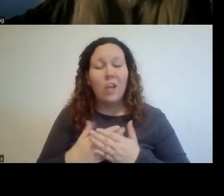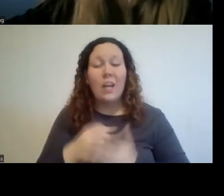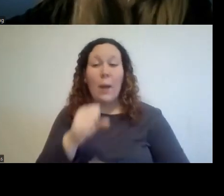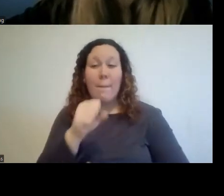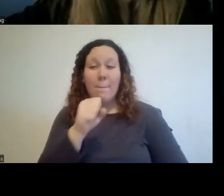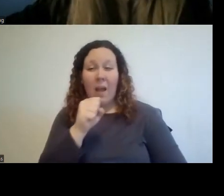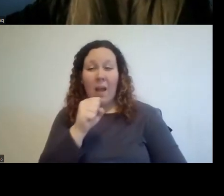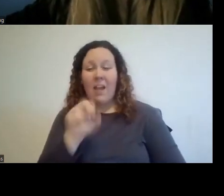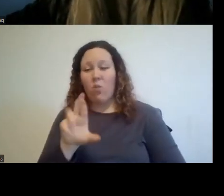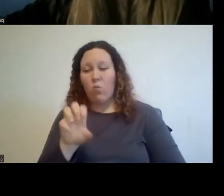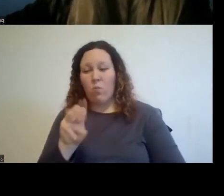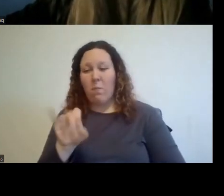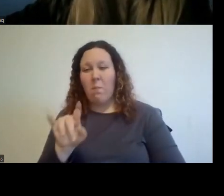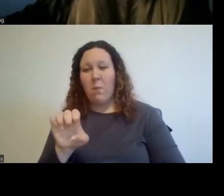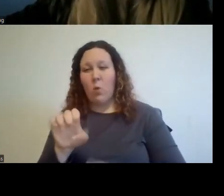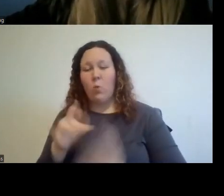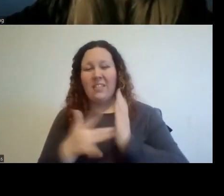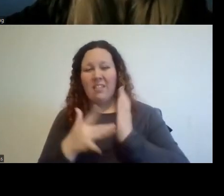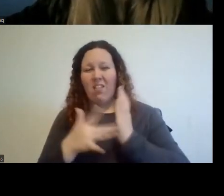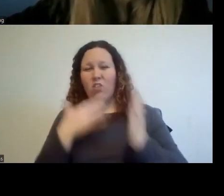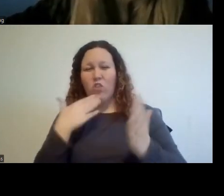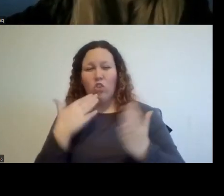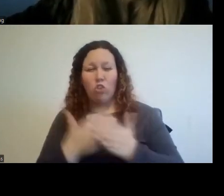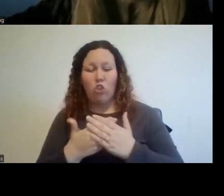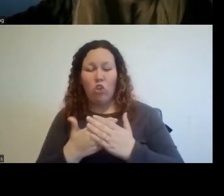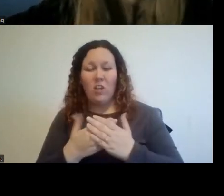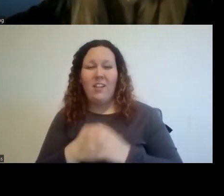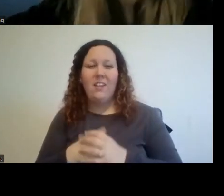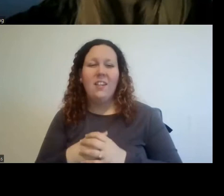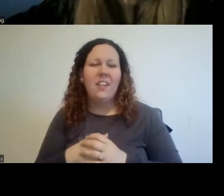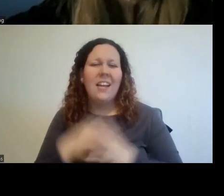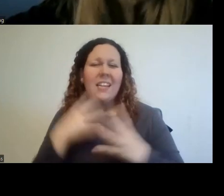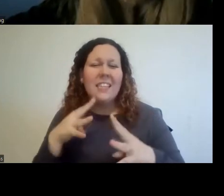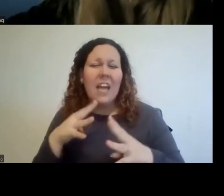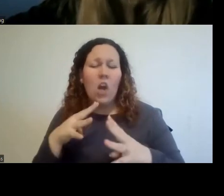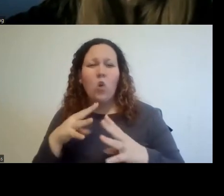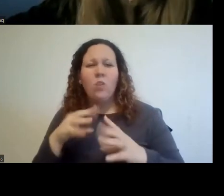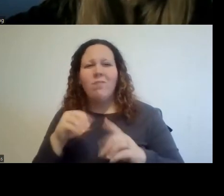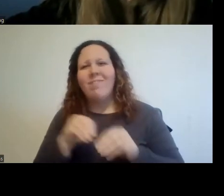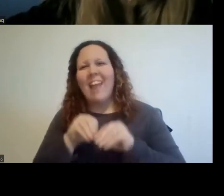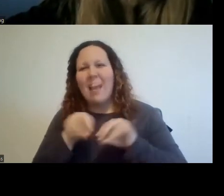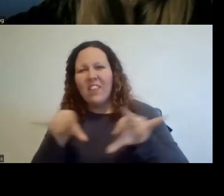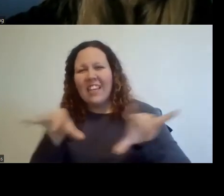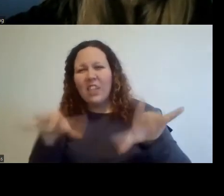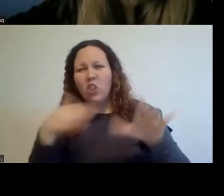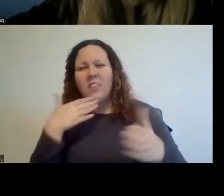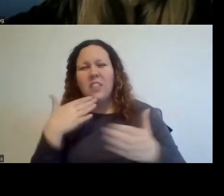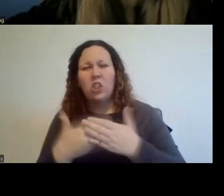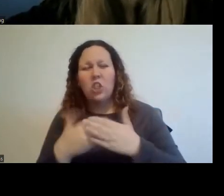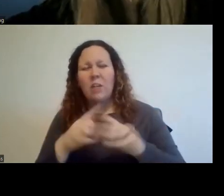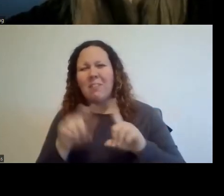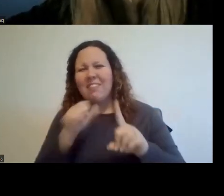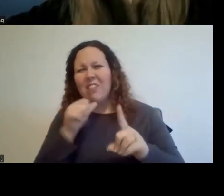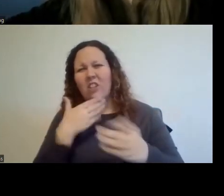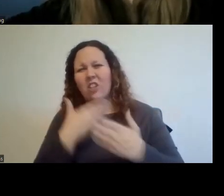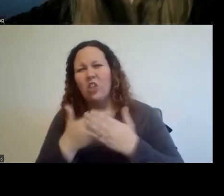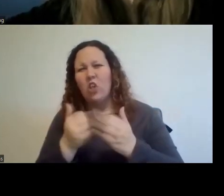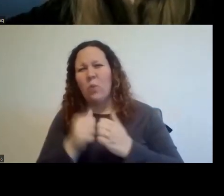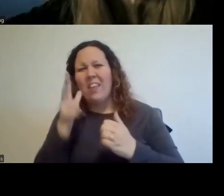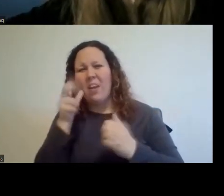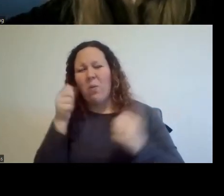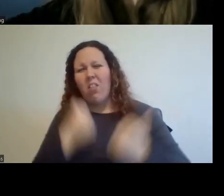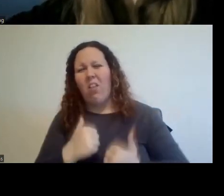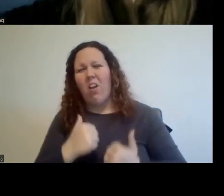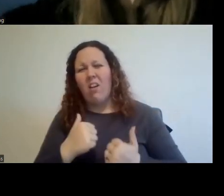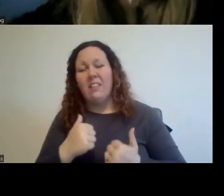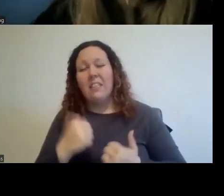good. Sound field amplification is okay, but it's not good for kids with hearing loss. It's good for kids with typical